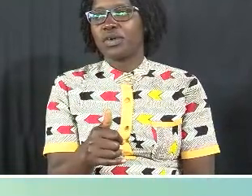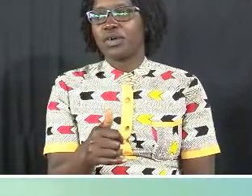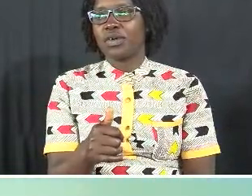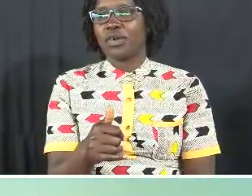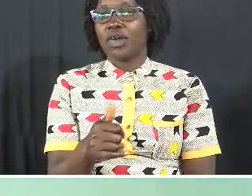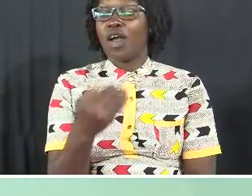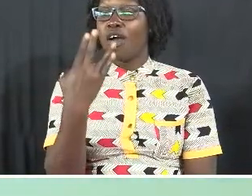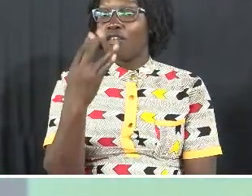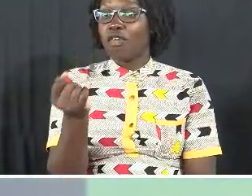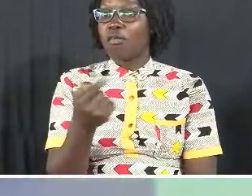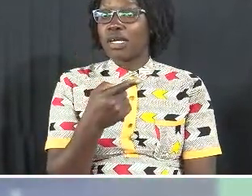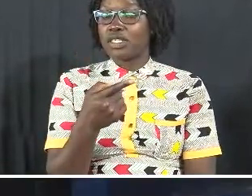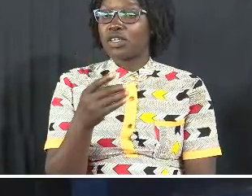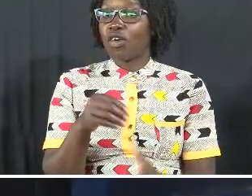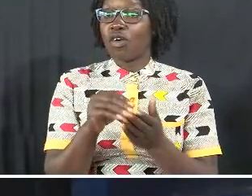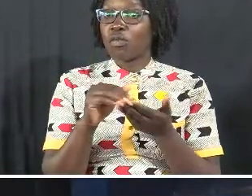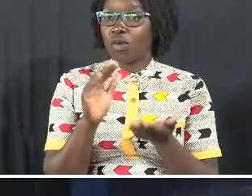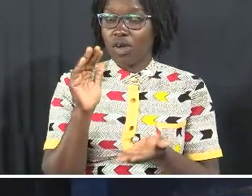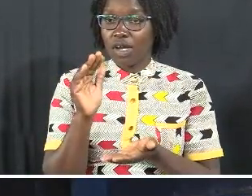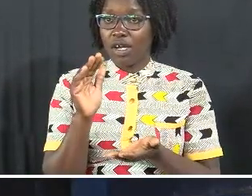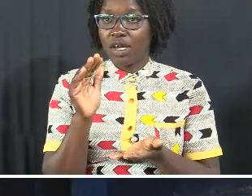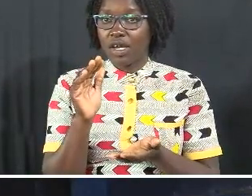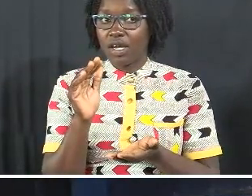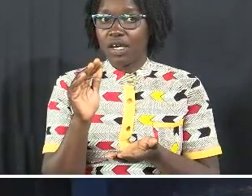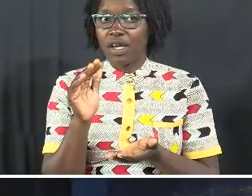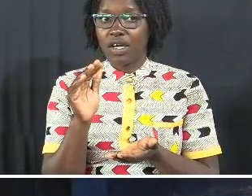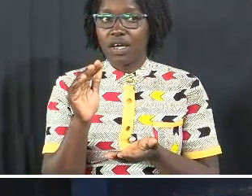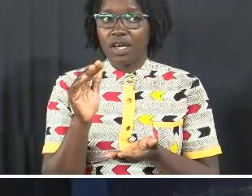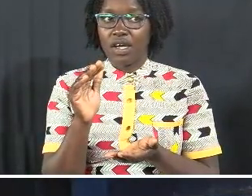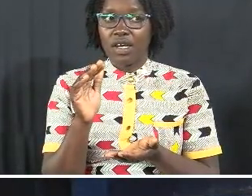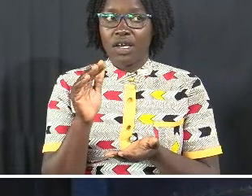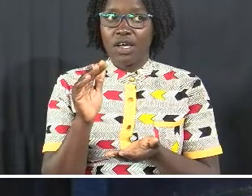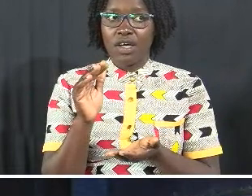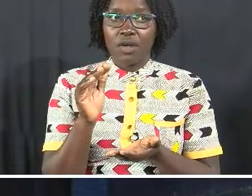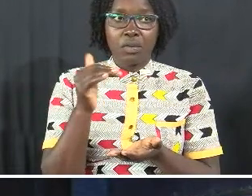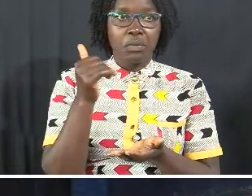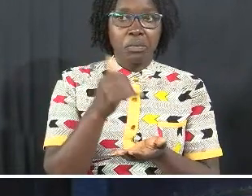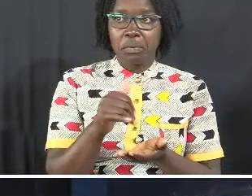For 4 months, even more. You have all money to flash around.